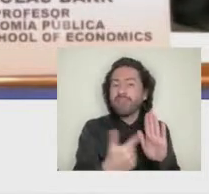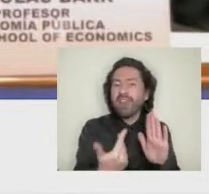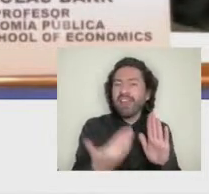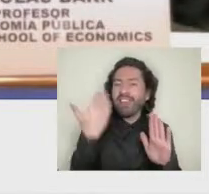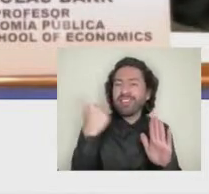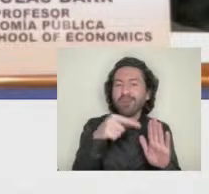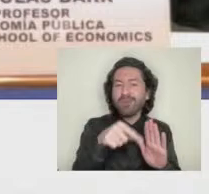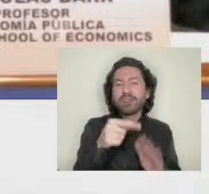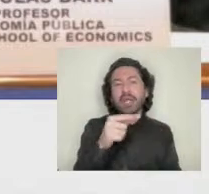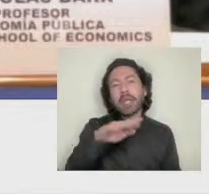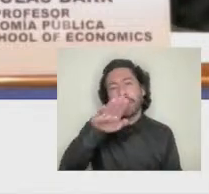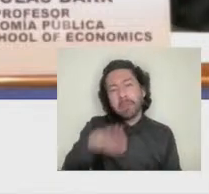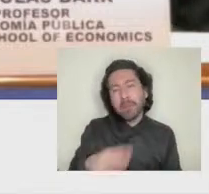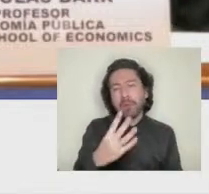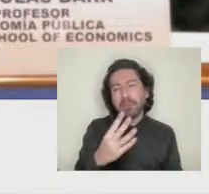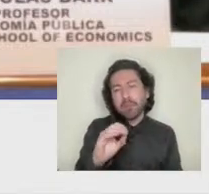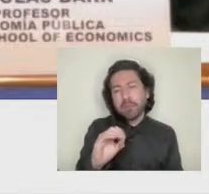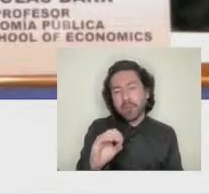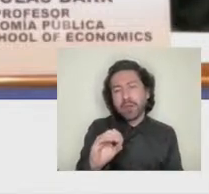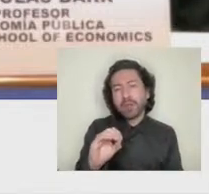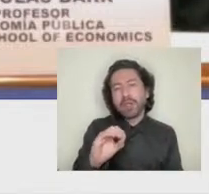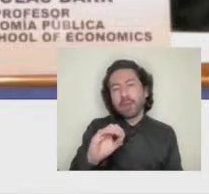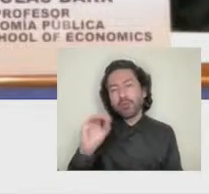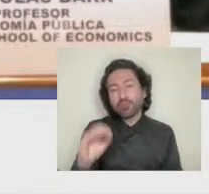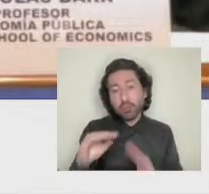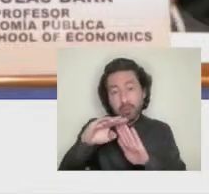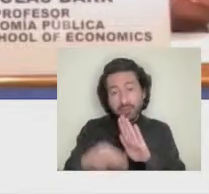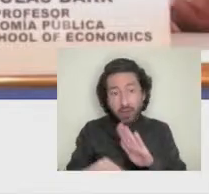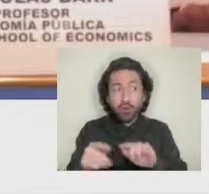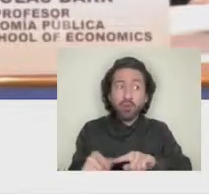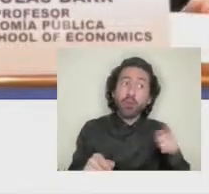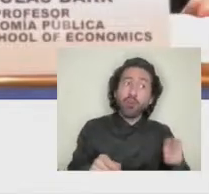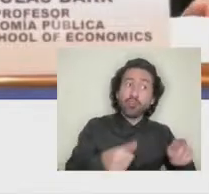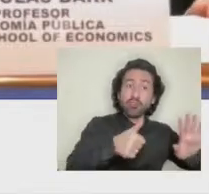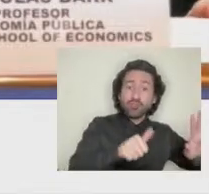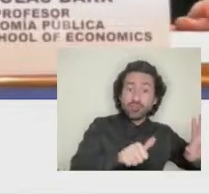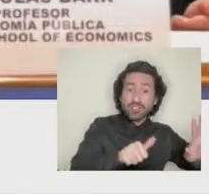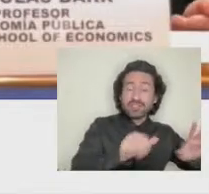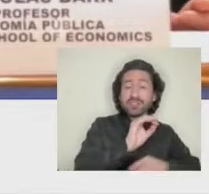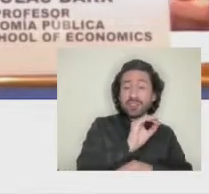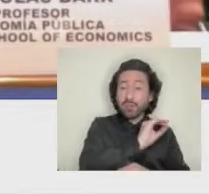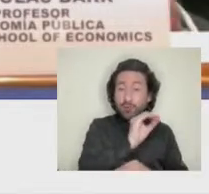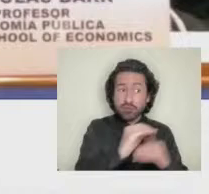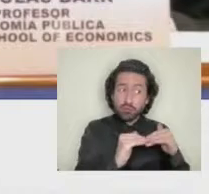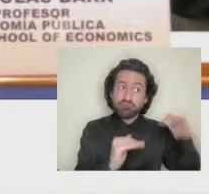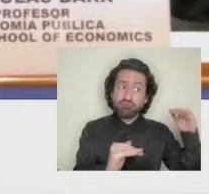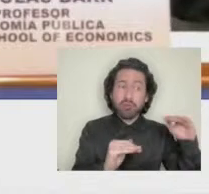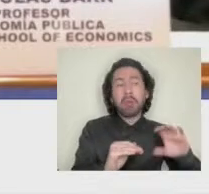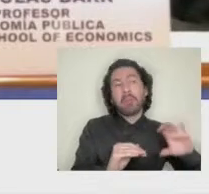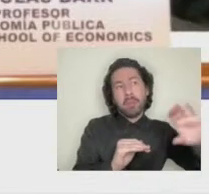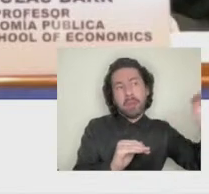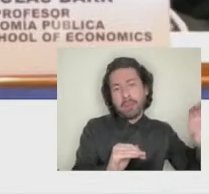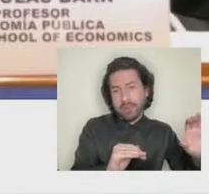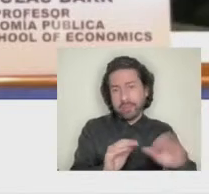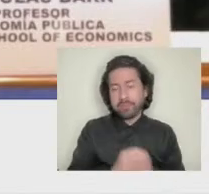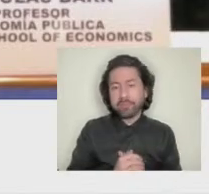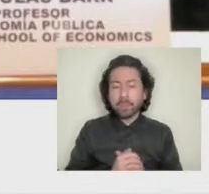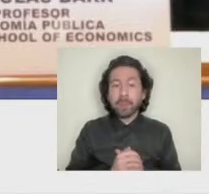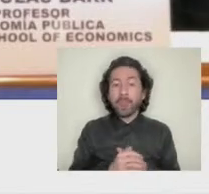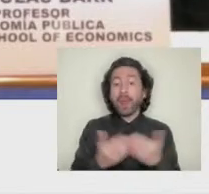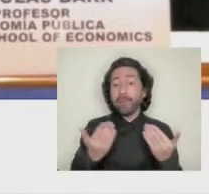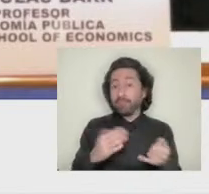to exactly the people it's intended. So let me wind up with, whoops, no, I've left